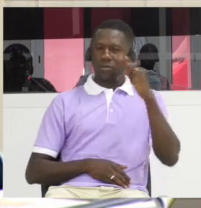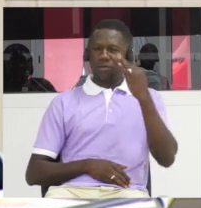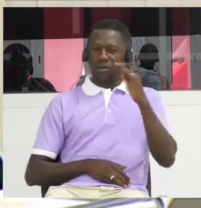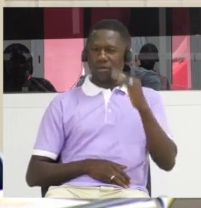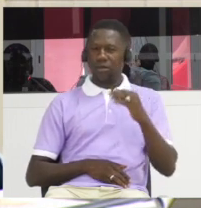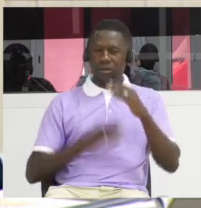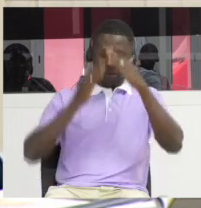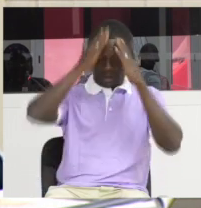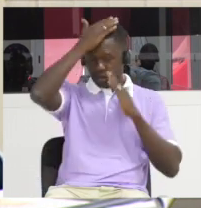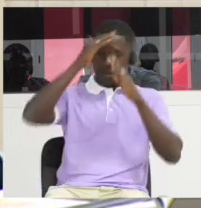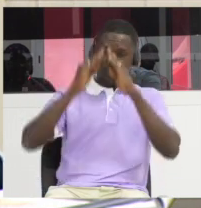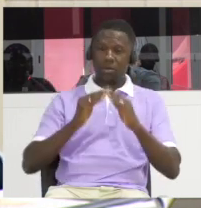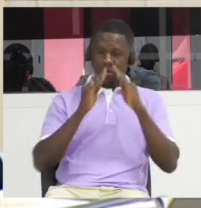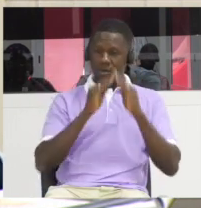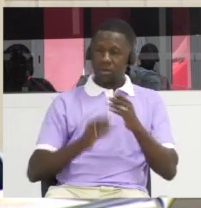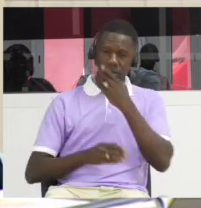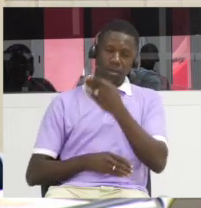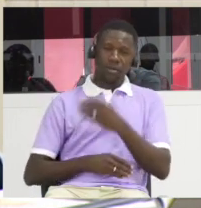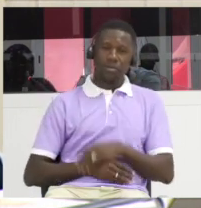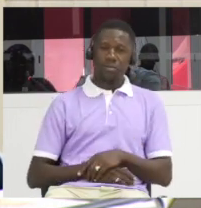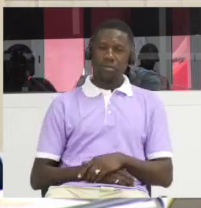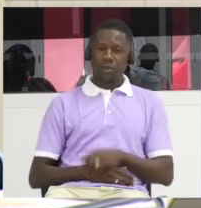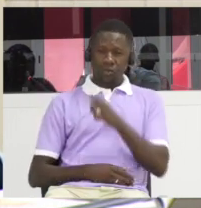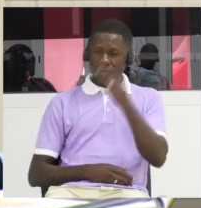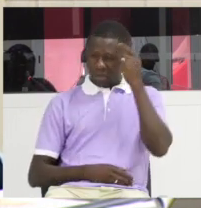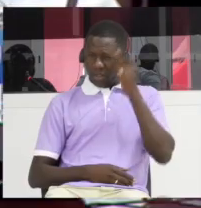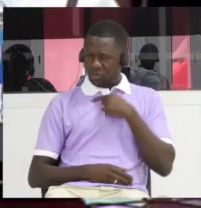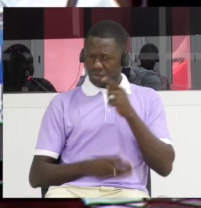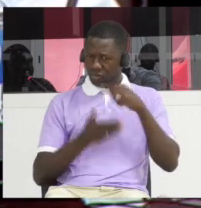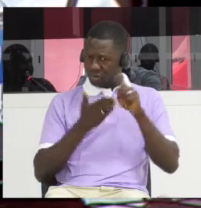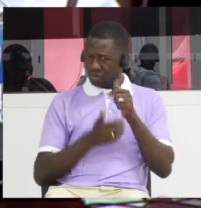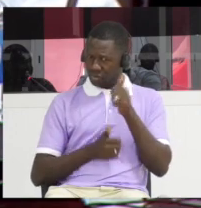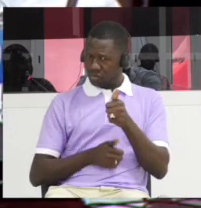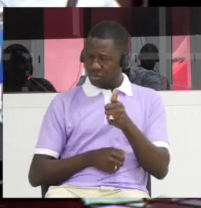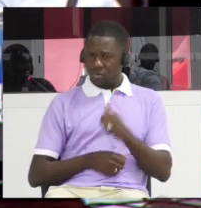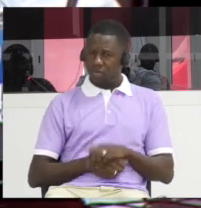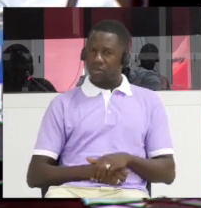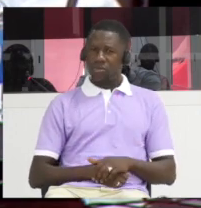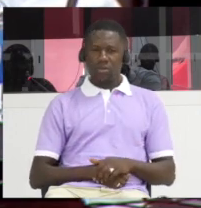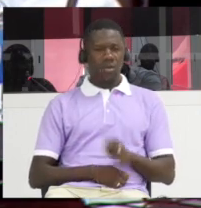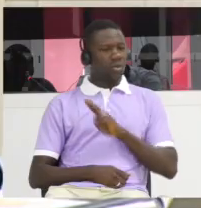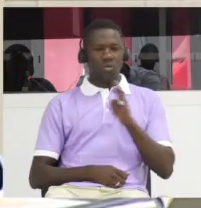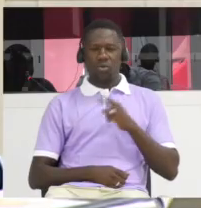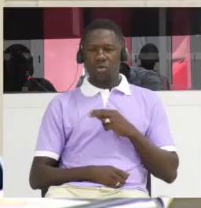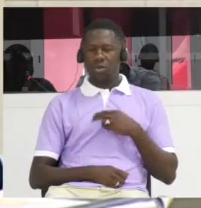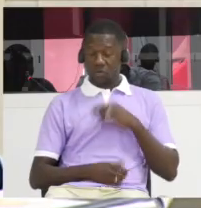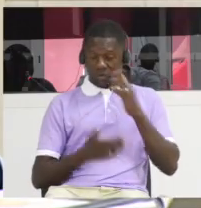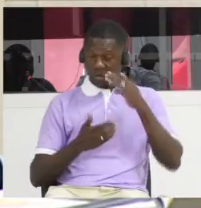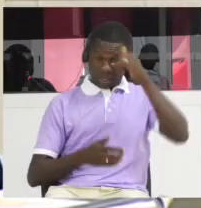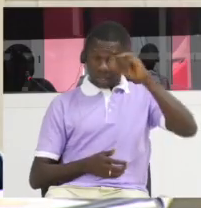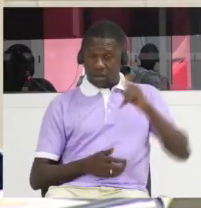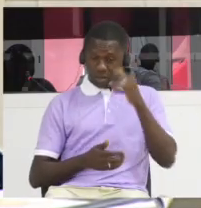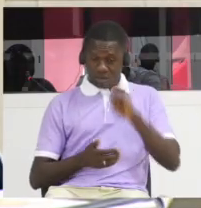Farafenye barracks. Do you think that was proper? No, according to the